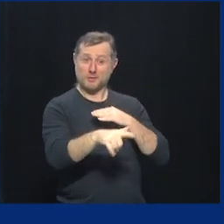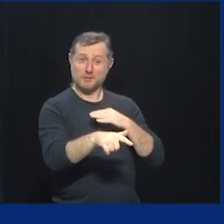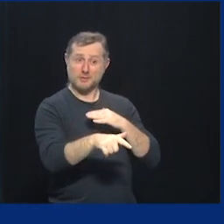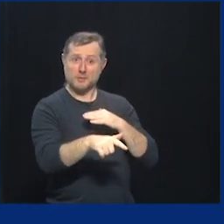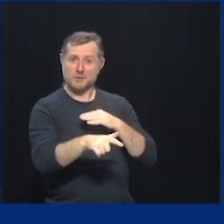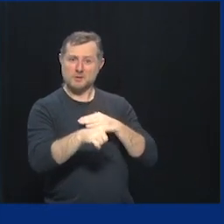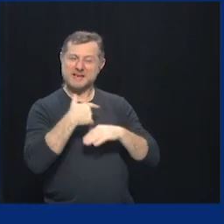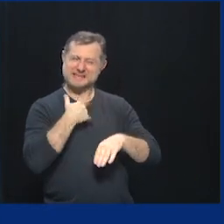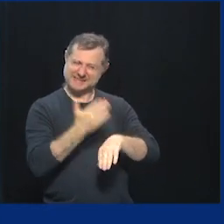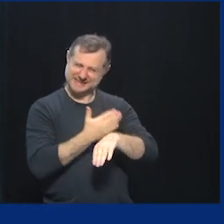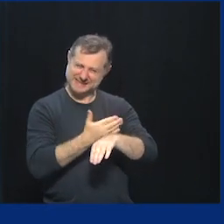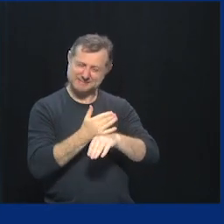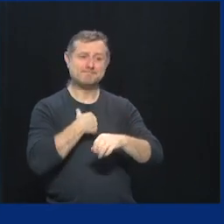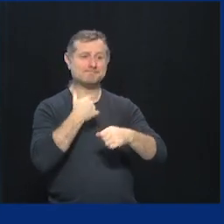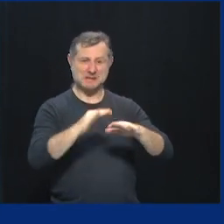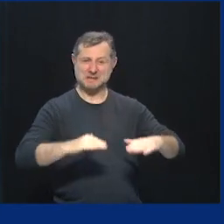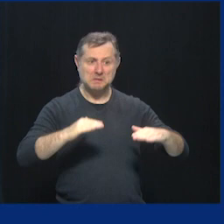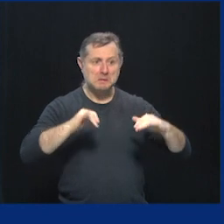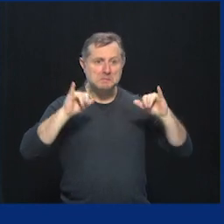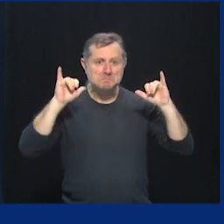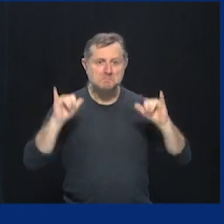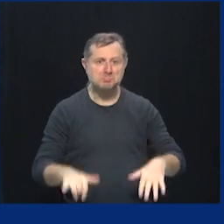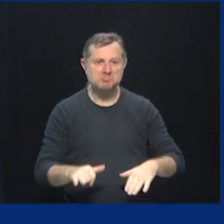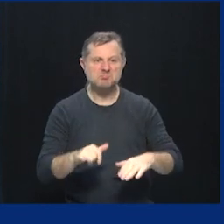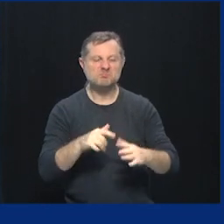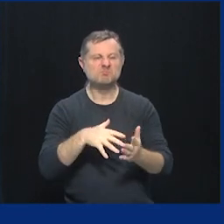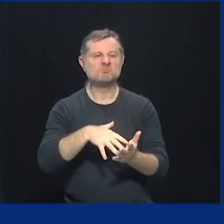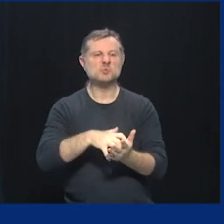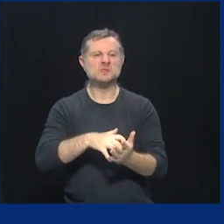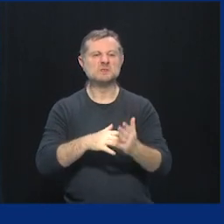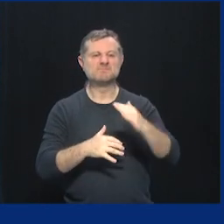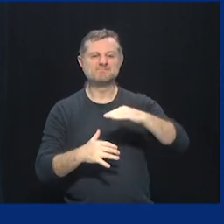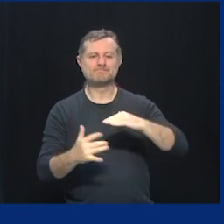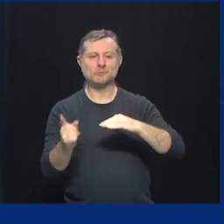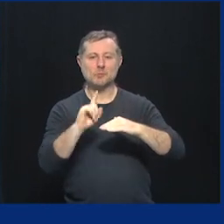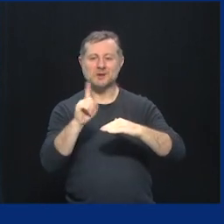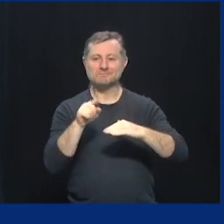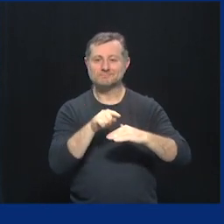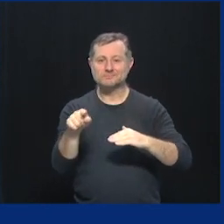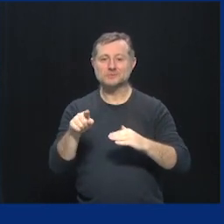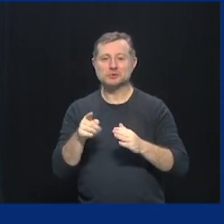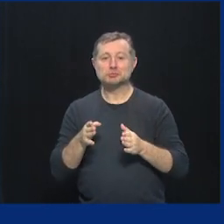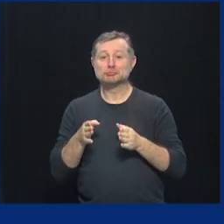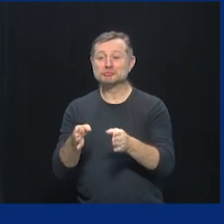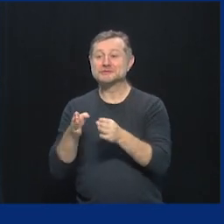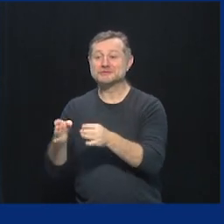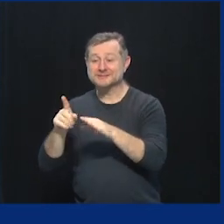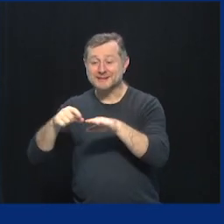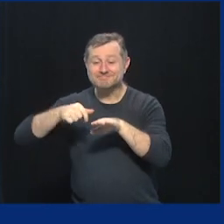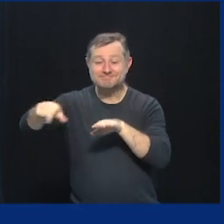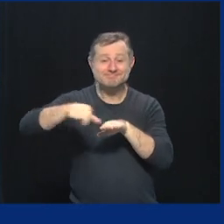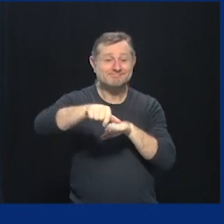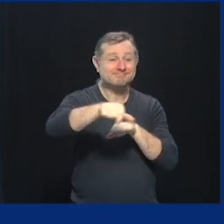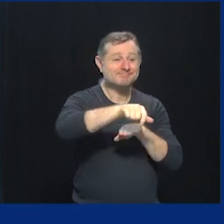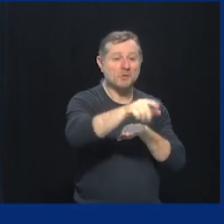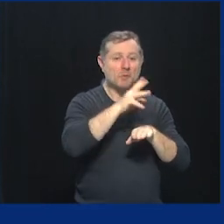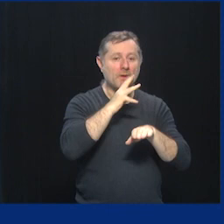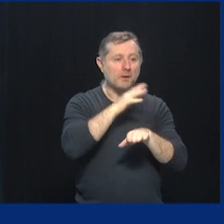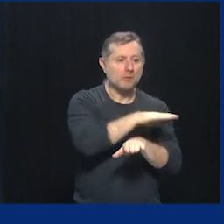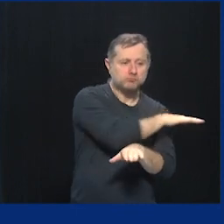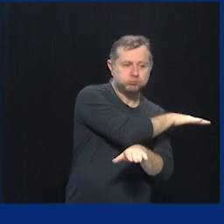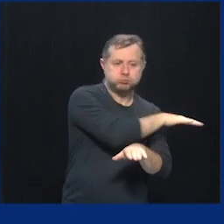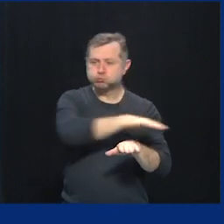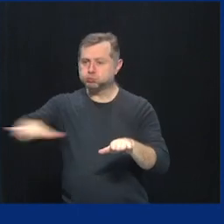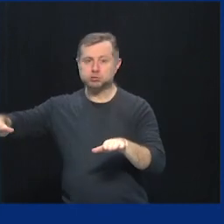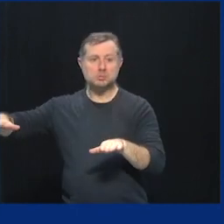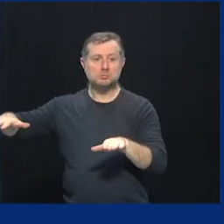have a vulnerability is in our streets with the higher elevations now, where the flash floods, which were